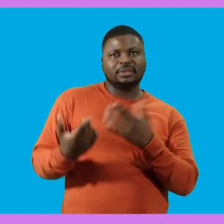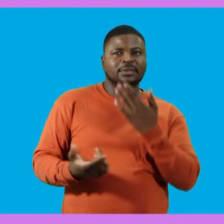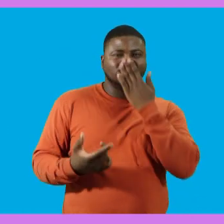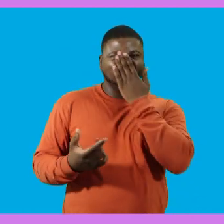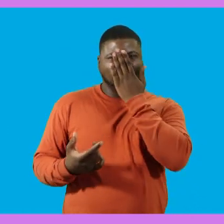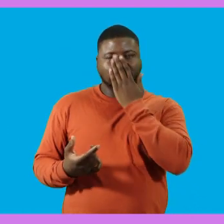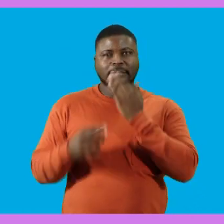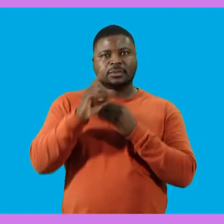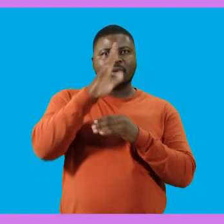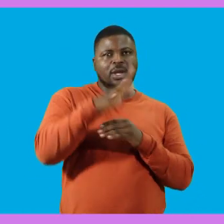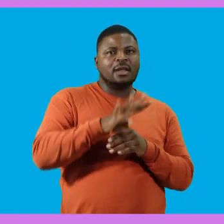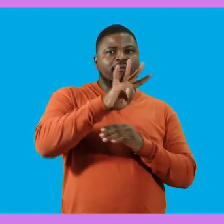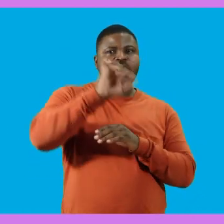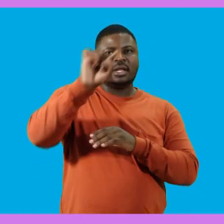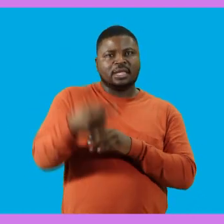now it's going to be